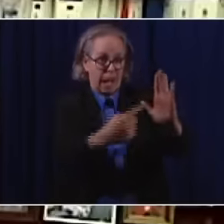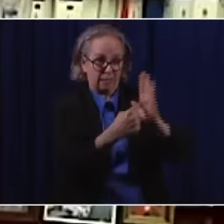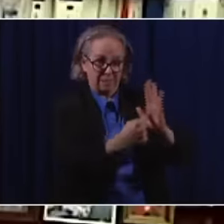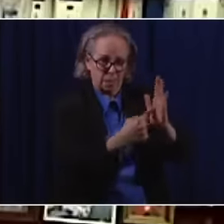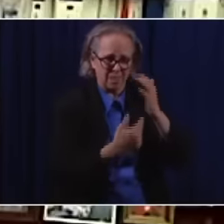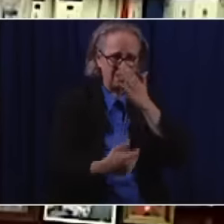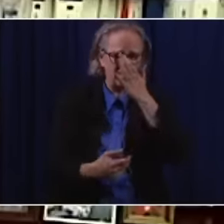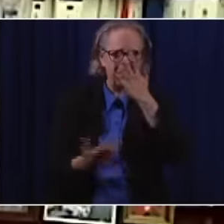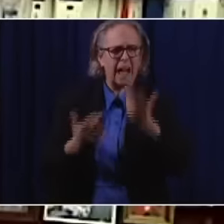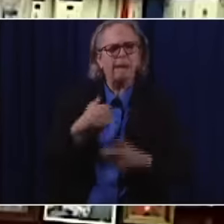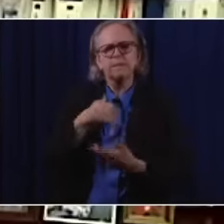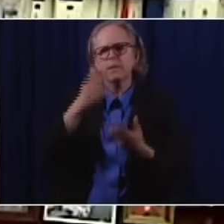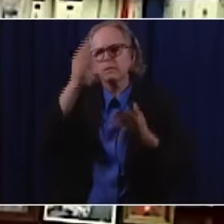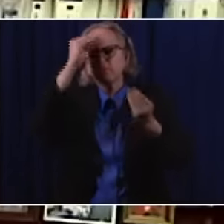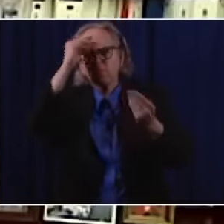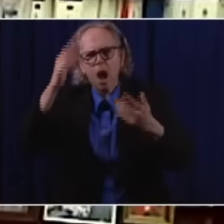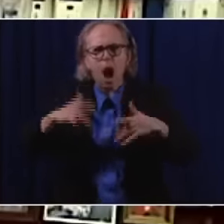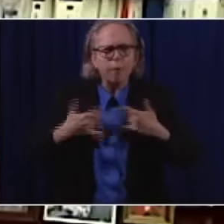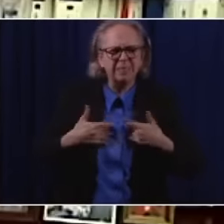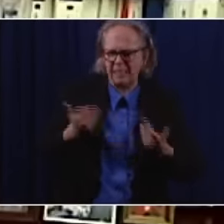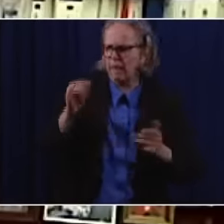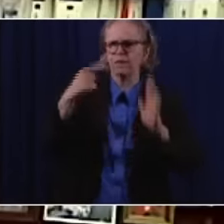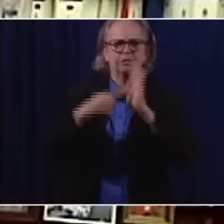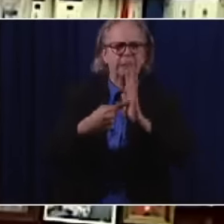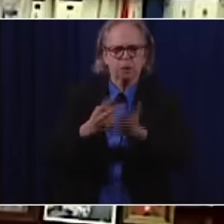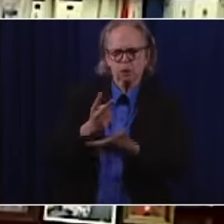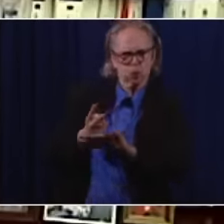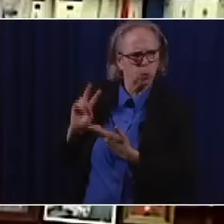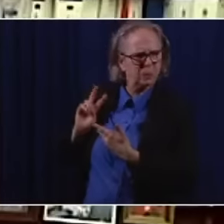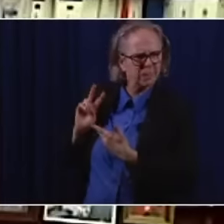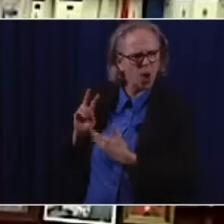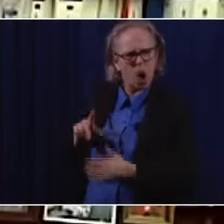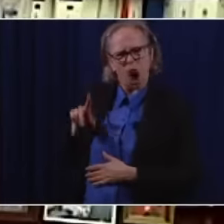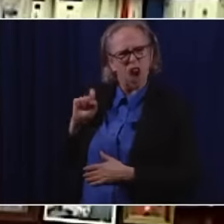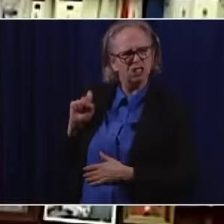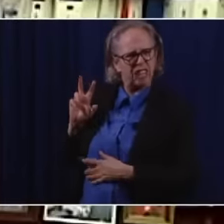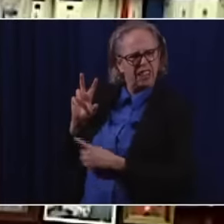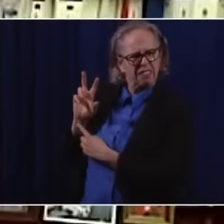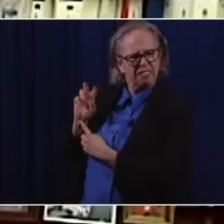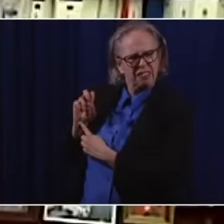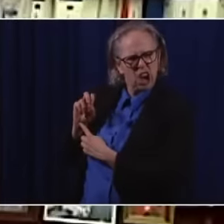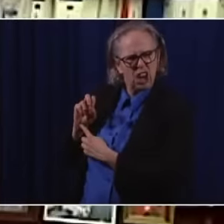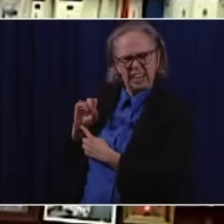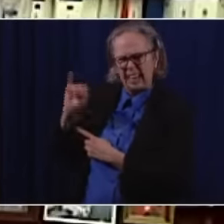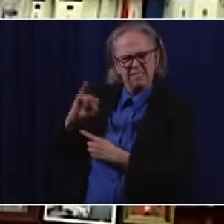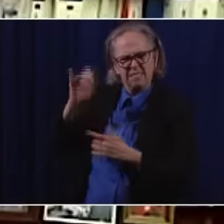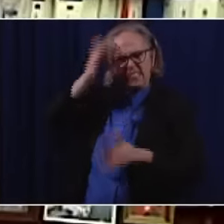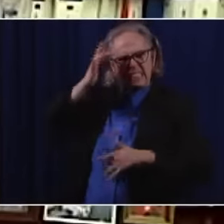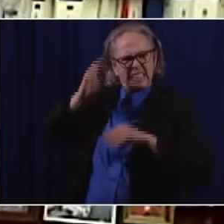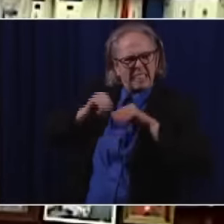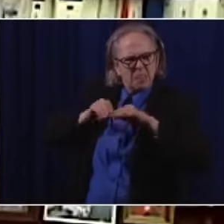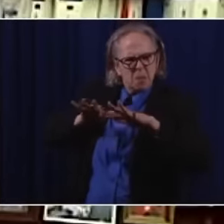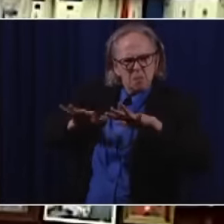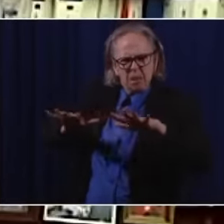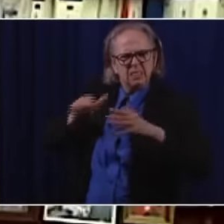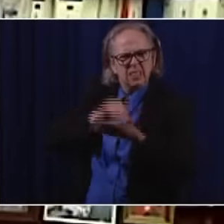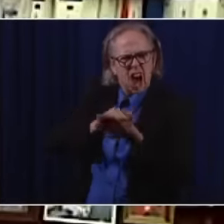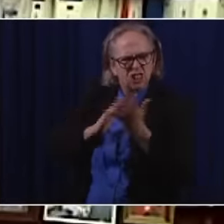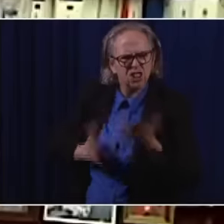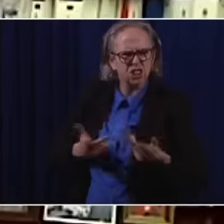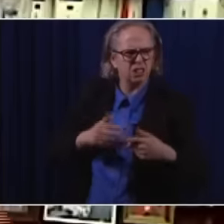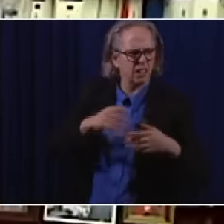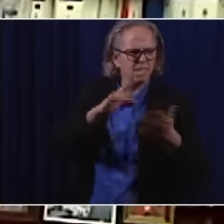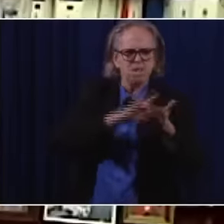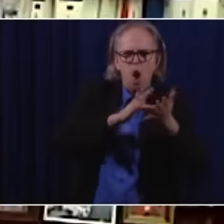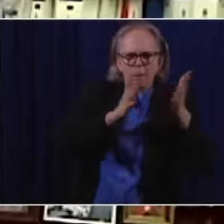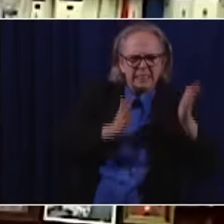we had 130 infectious disease, emergency department, critical care, and hospital medicine physicians, plus pharmacists and nursing leaders